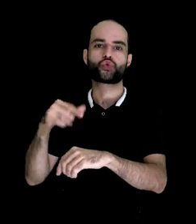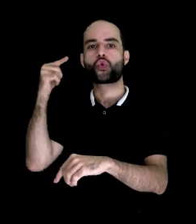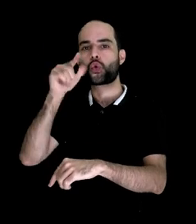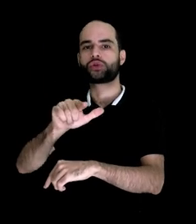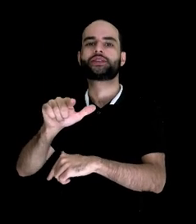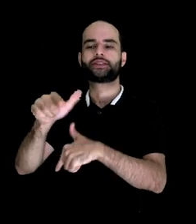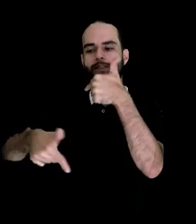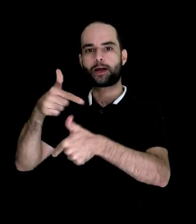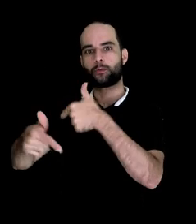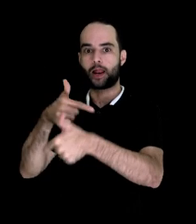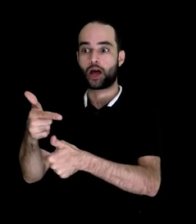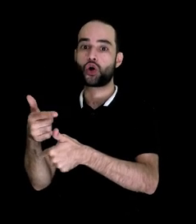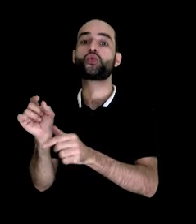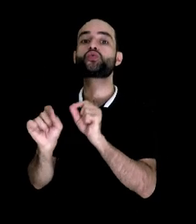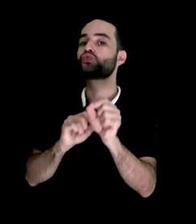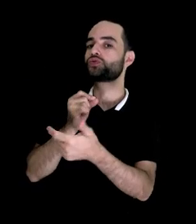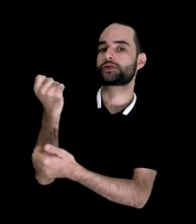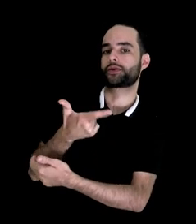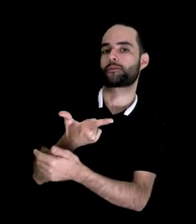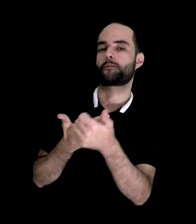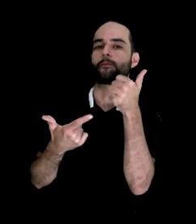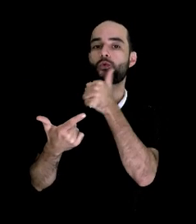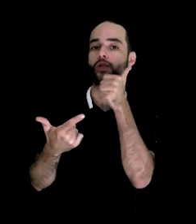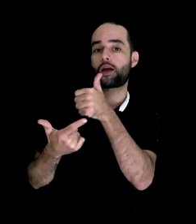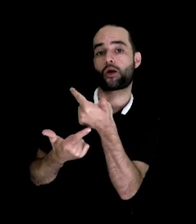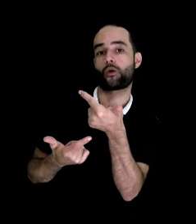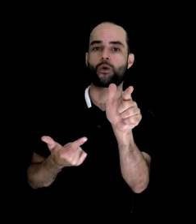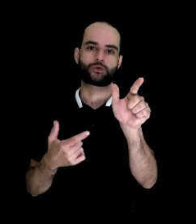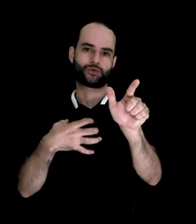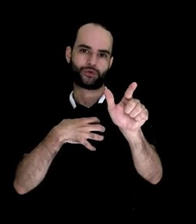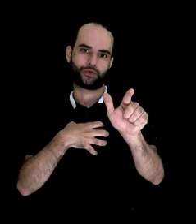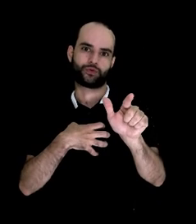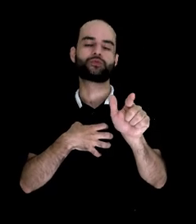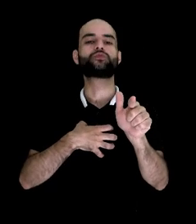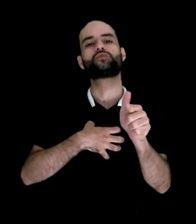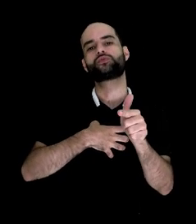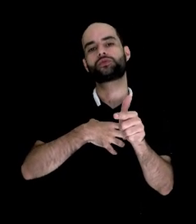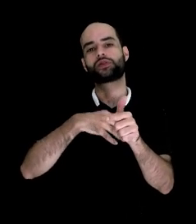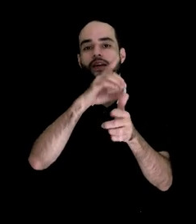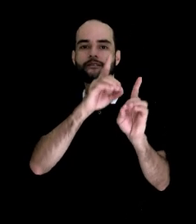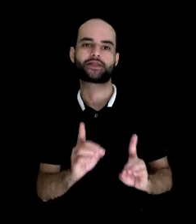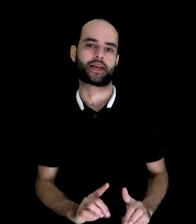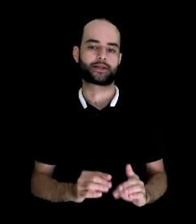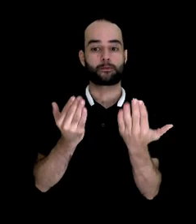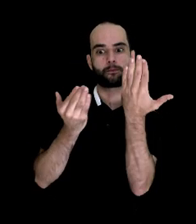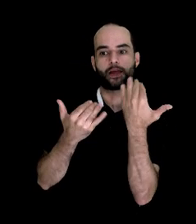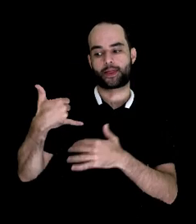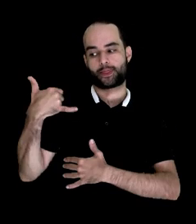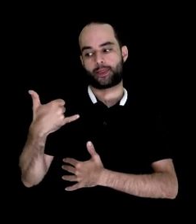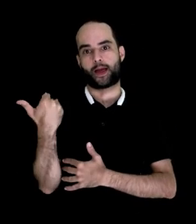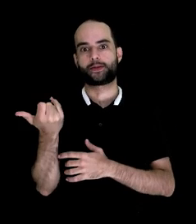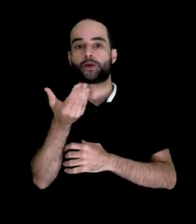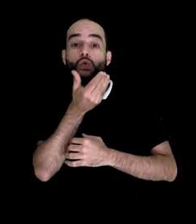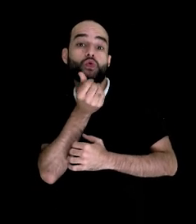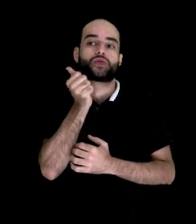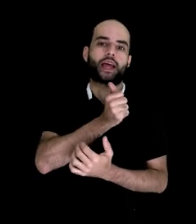right holds a pen in his hands. They talk. A line below, in central black ink, is written, women must take care of